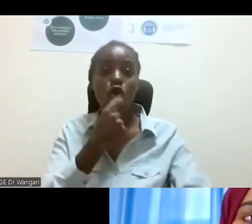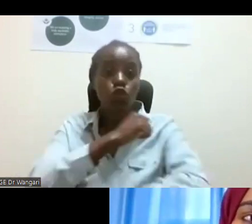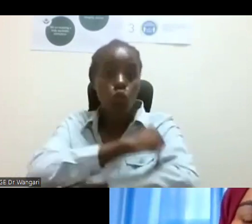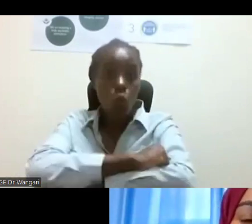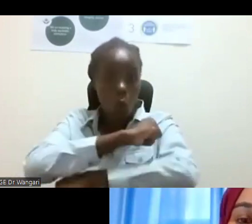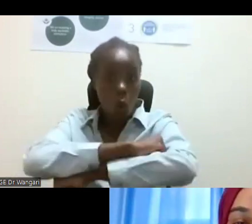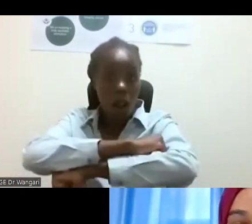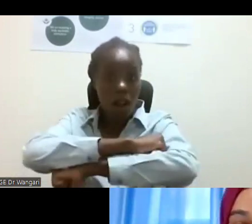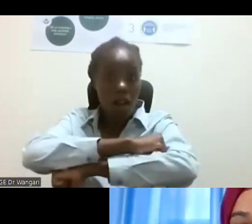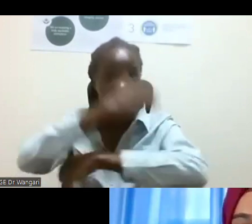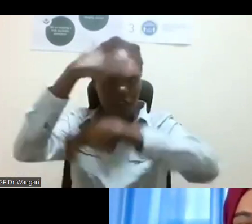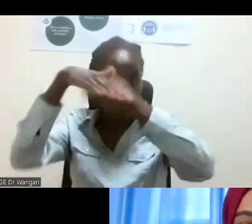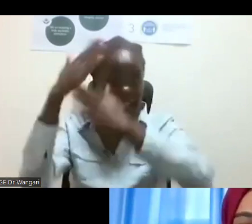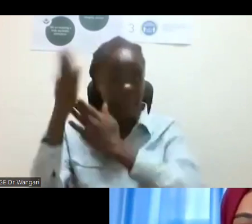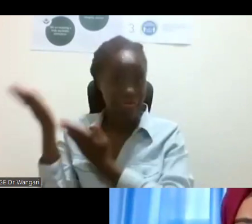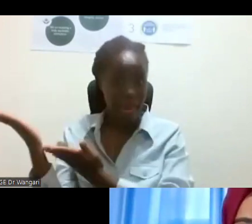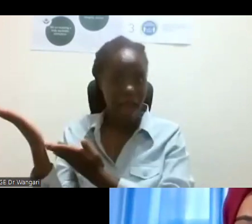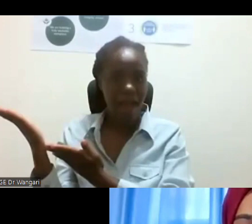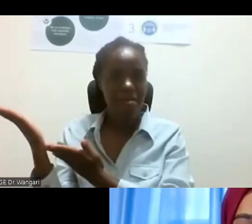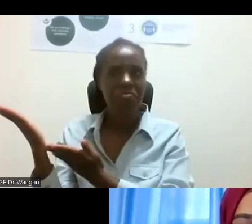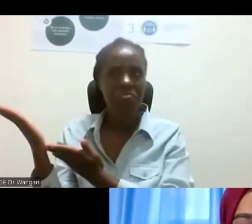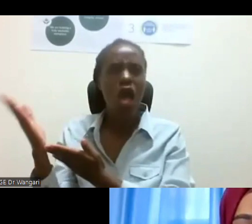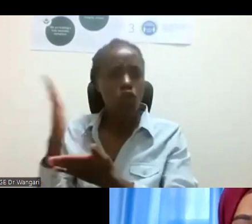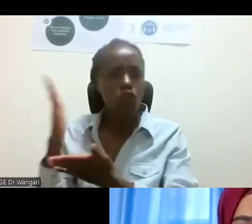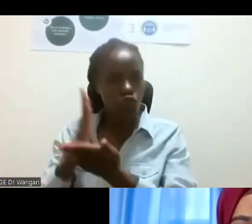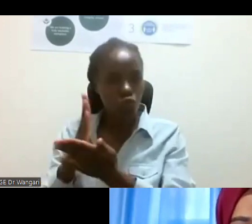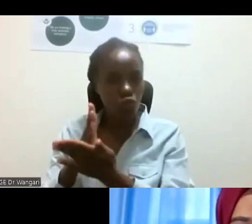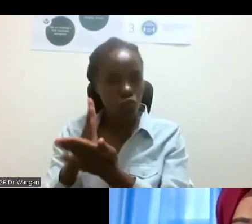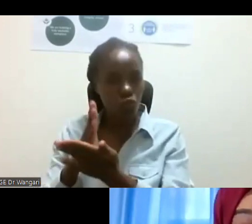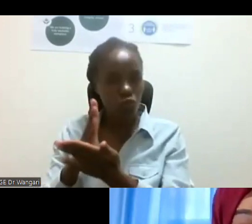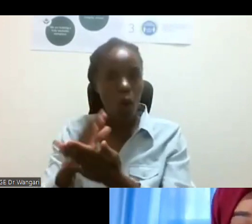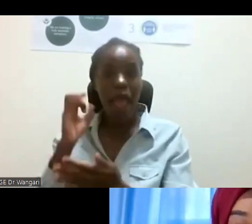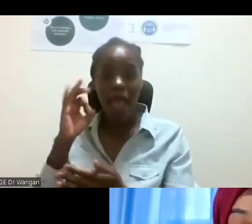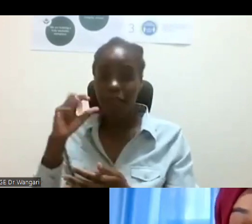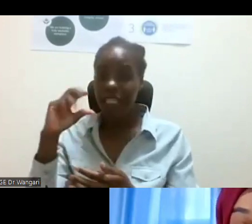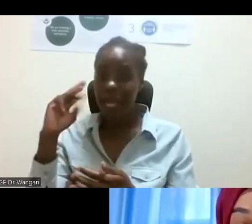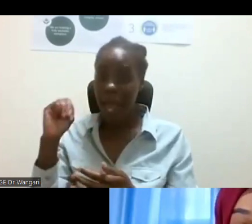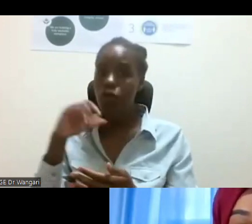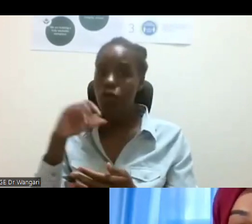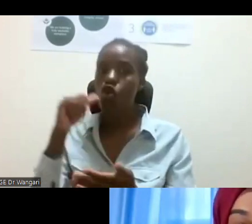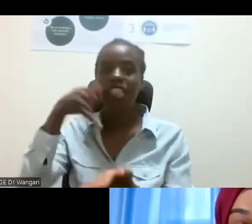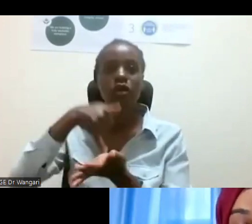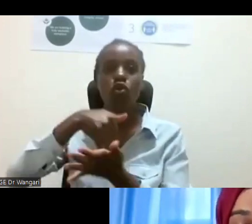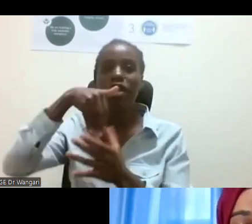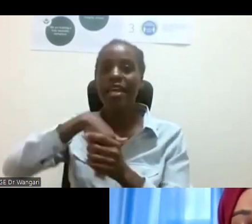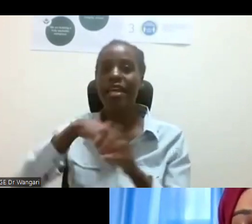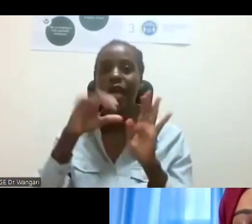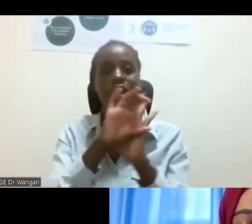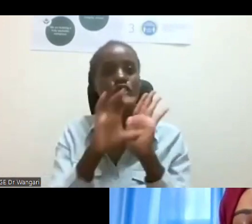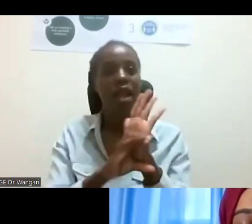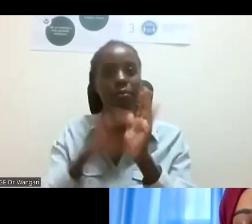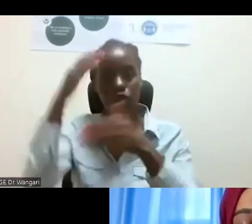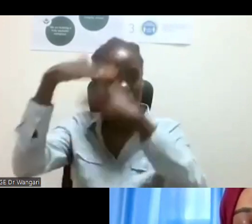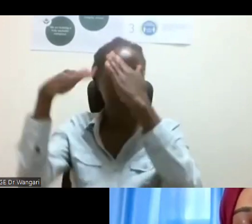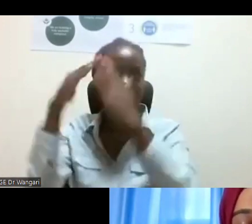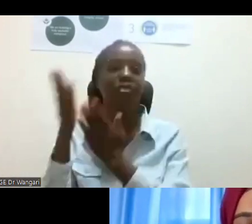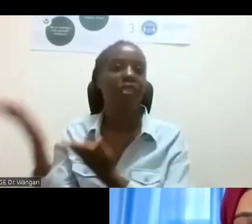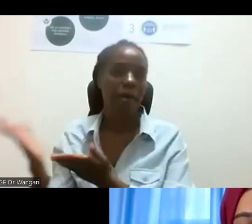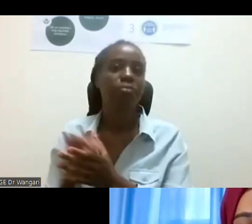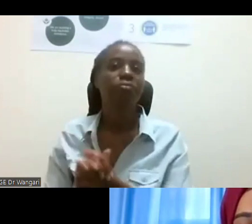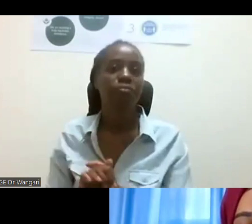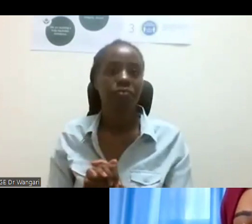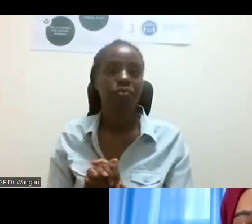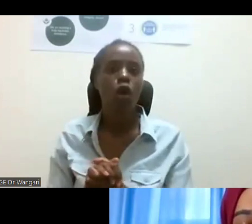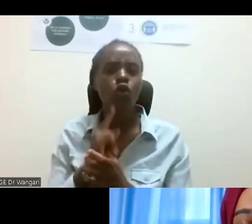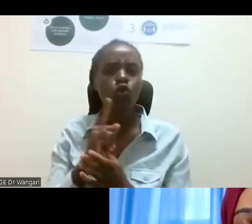FGM is never a part of the curriculum of the universities in our country. So, with that being